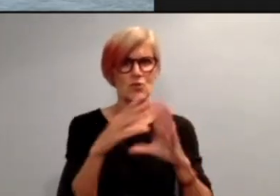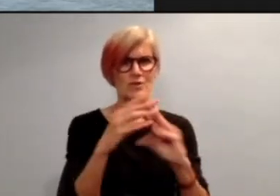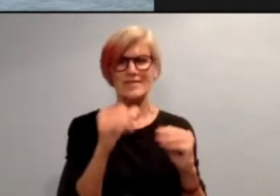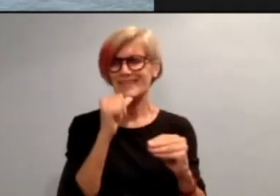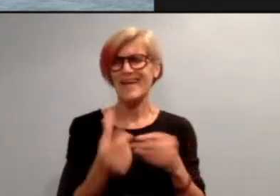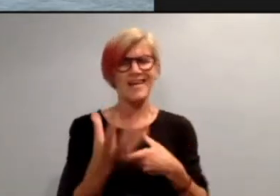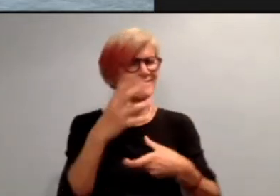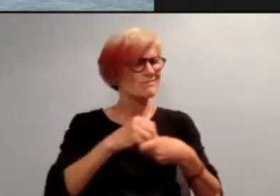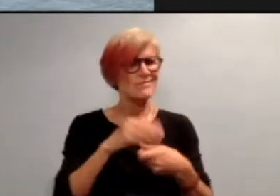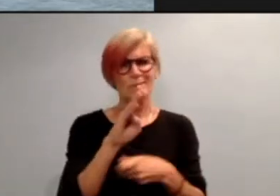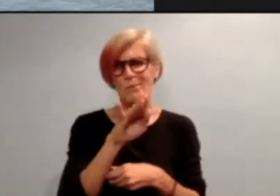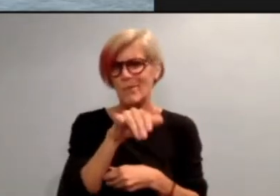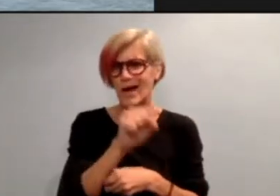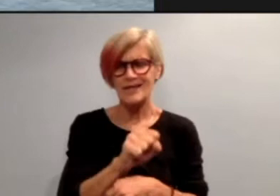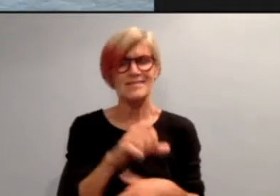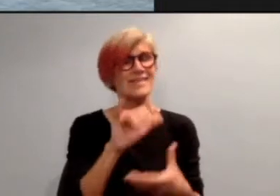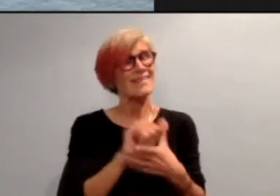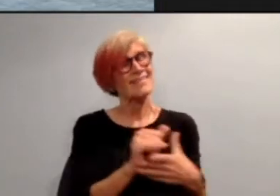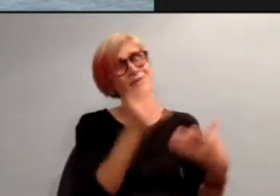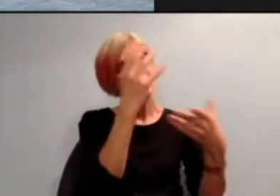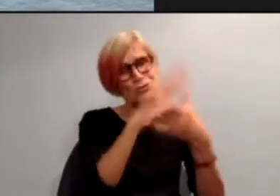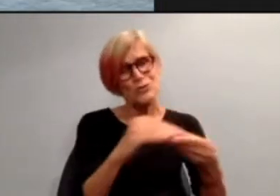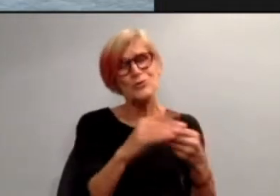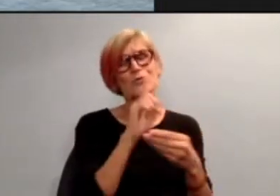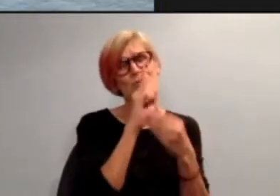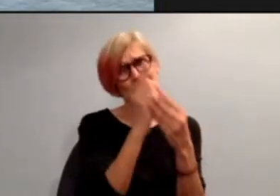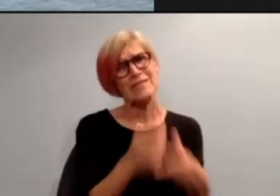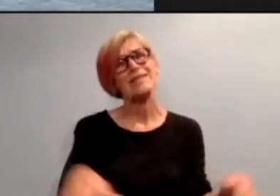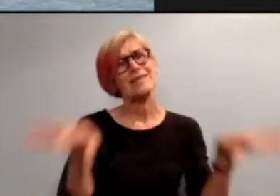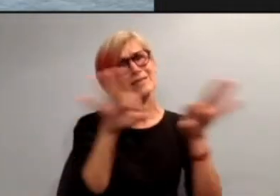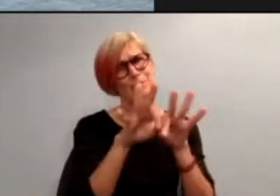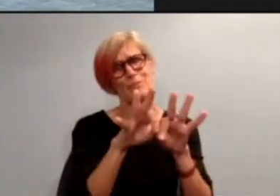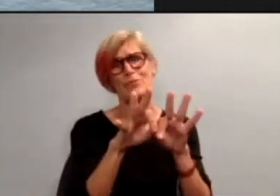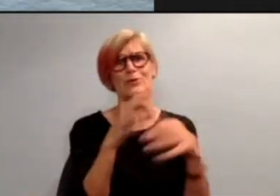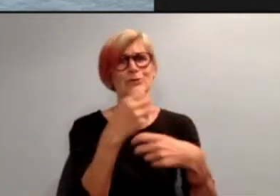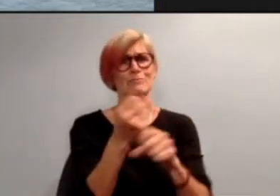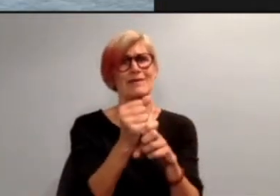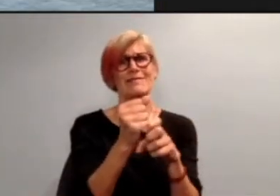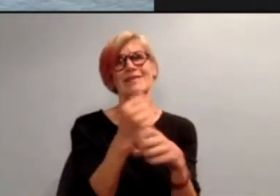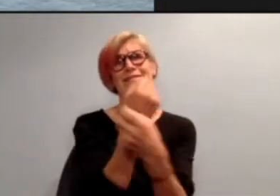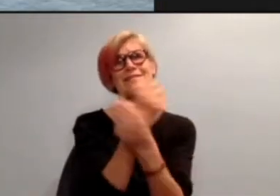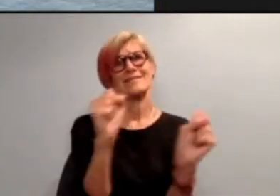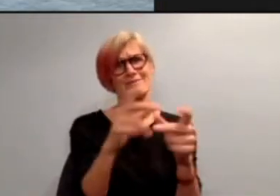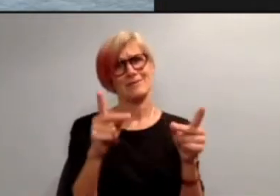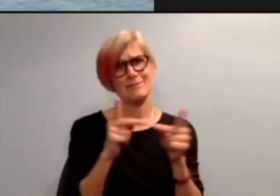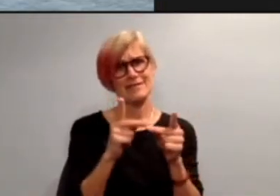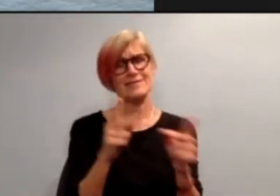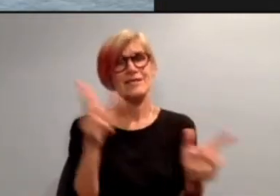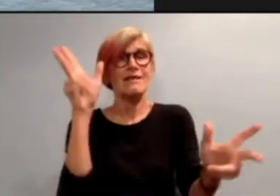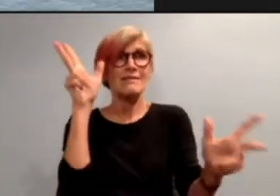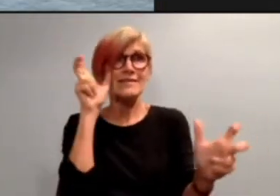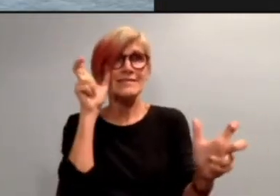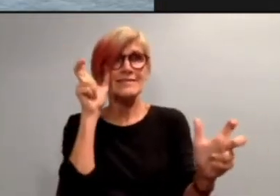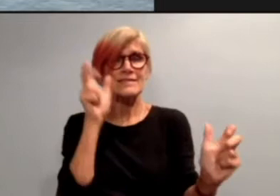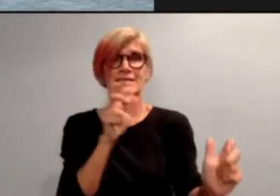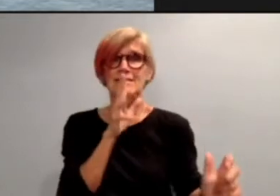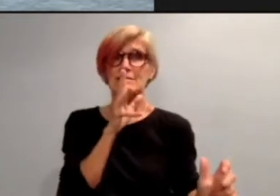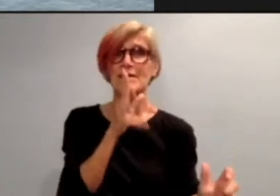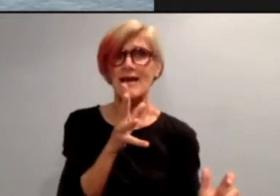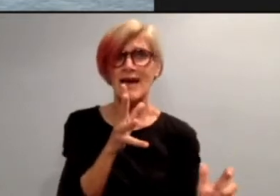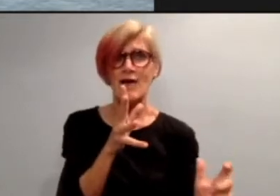safe spaces we all need to connect, to listen, to speak out, to fight, and to